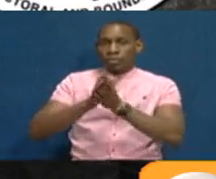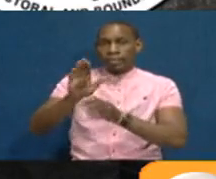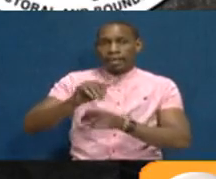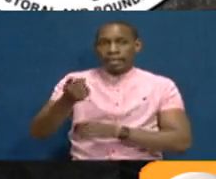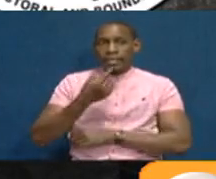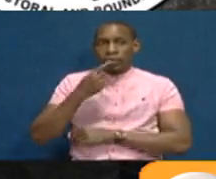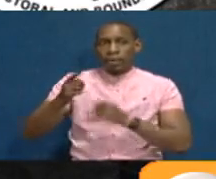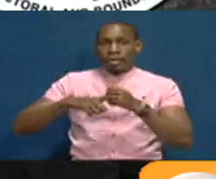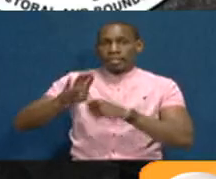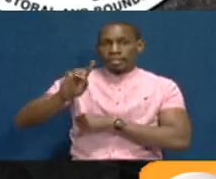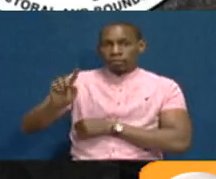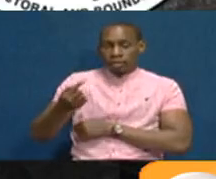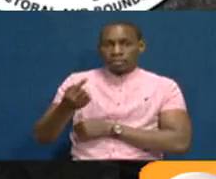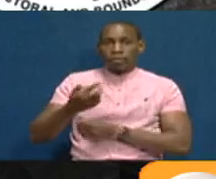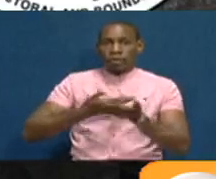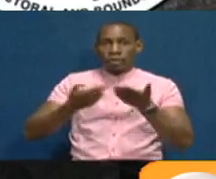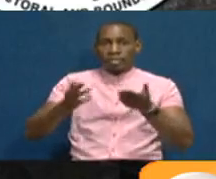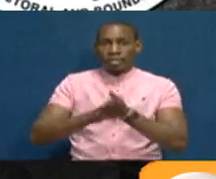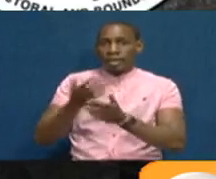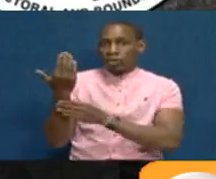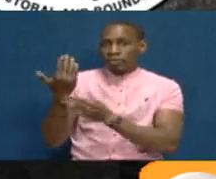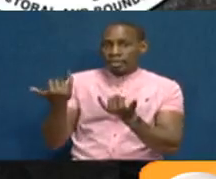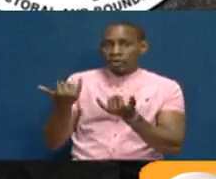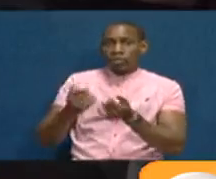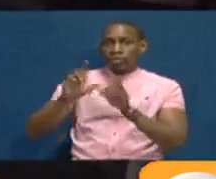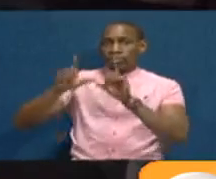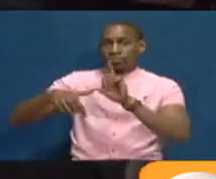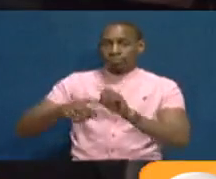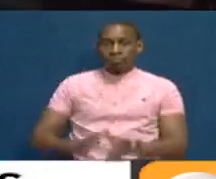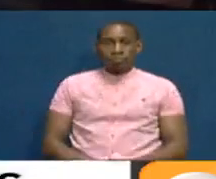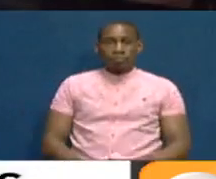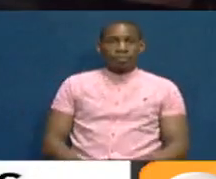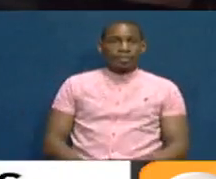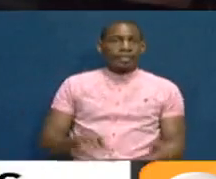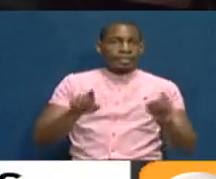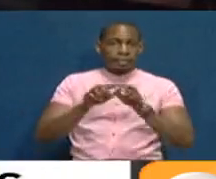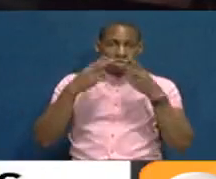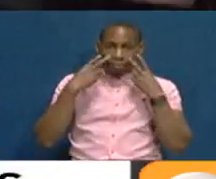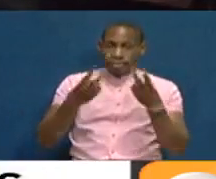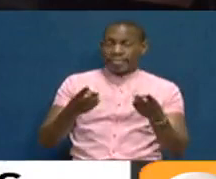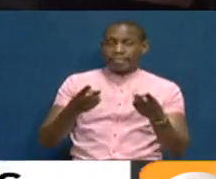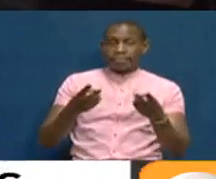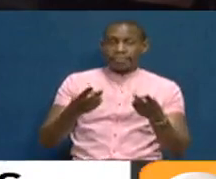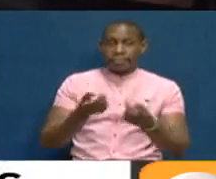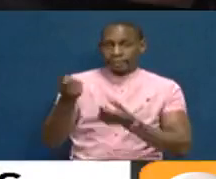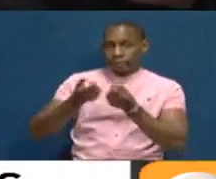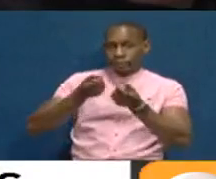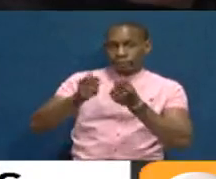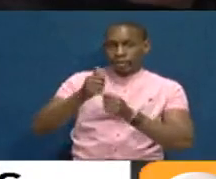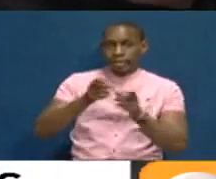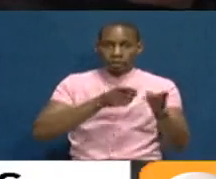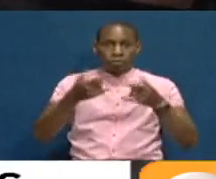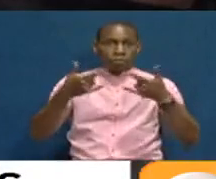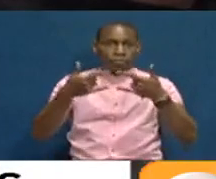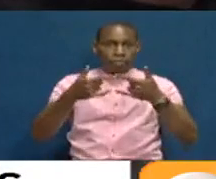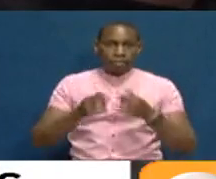another 164,000 registered with documents that are invalid. We've also noted a few other control